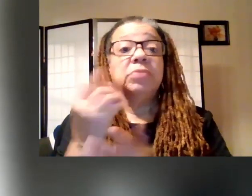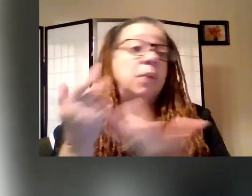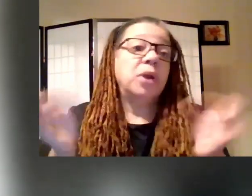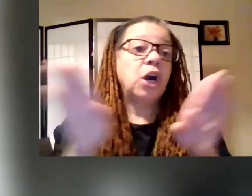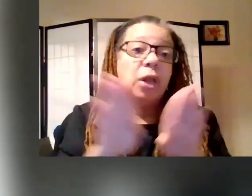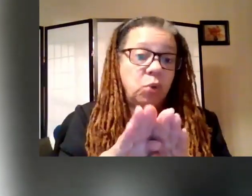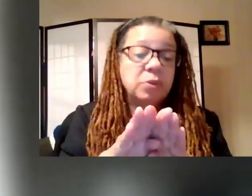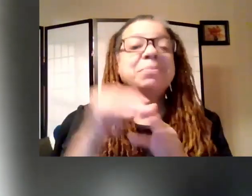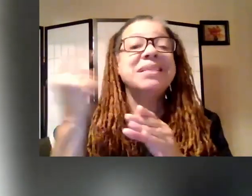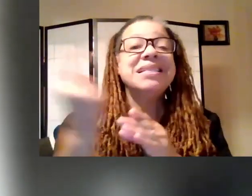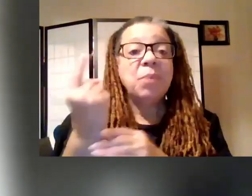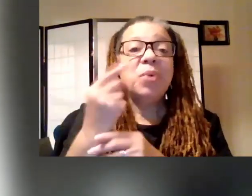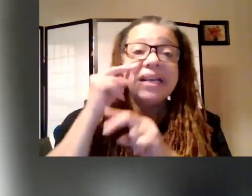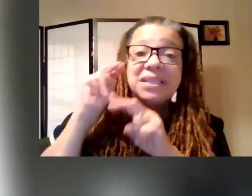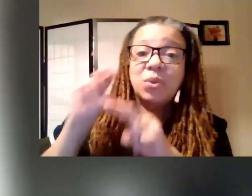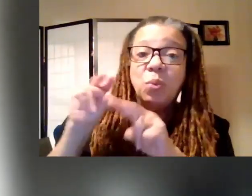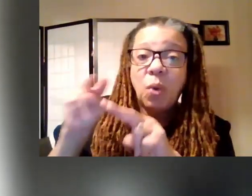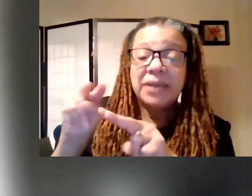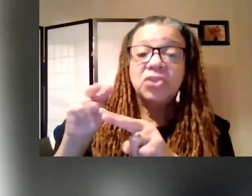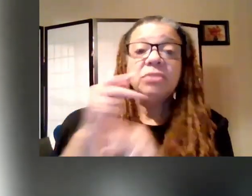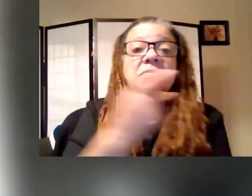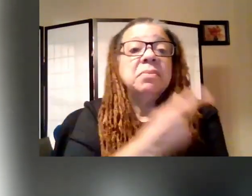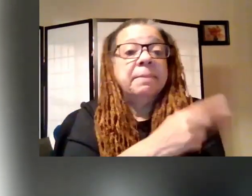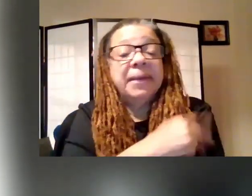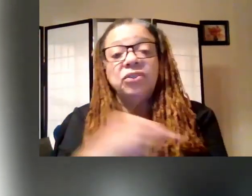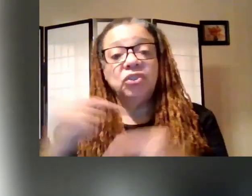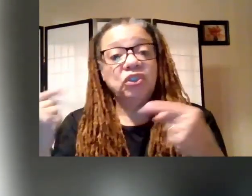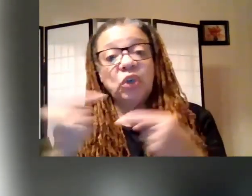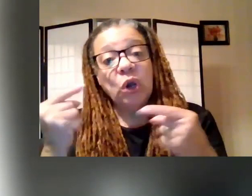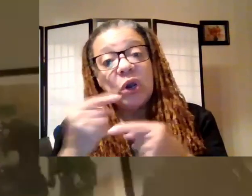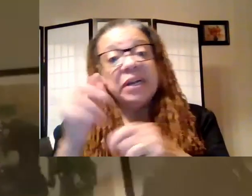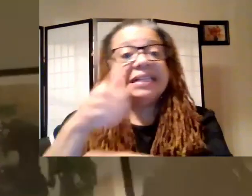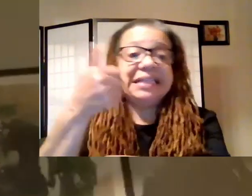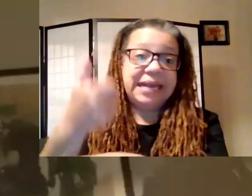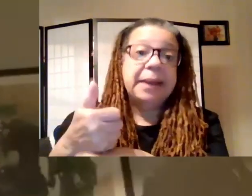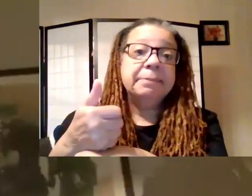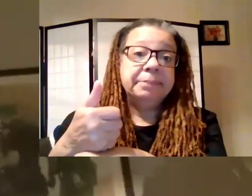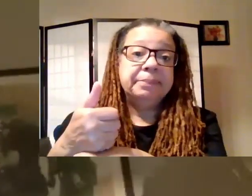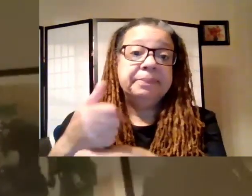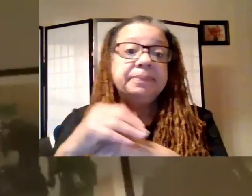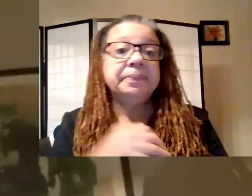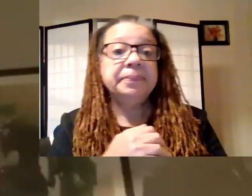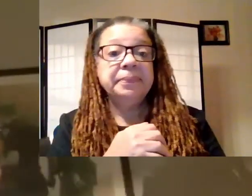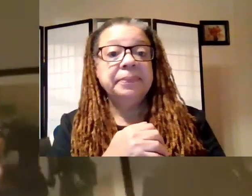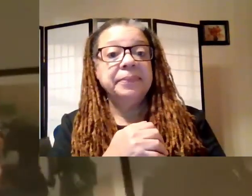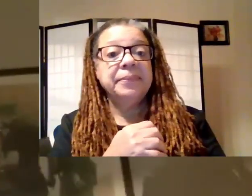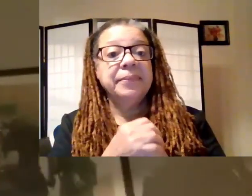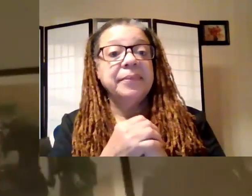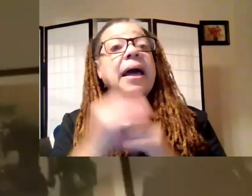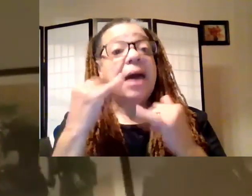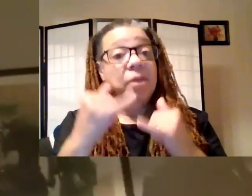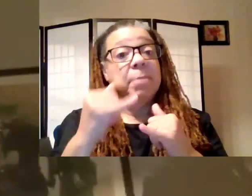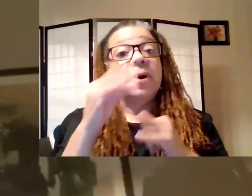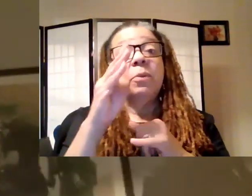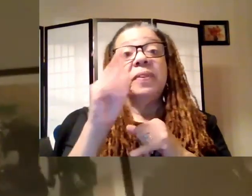some oversight, right? So patients aren't hurt and transition of care is established. Right. I remember when the bank crisis